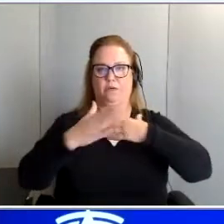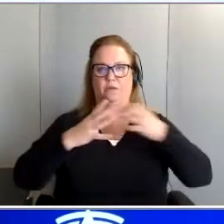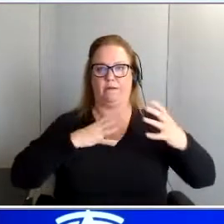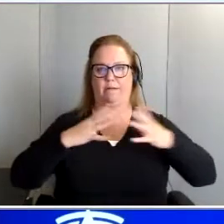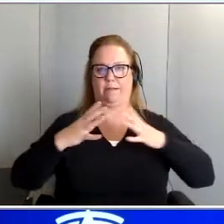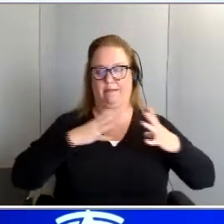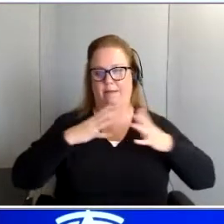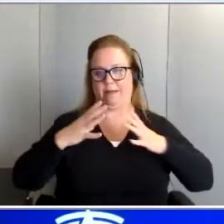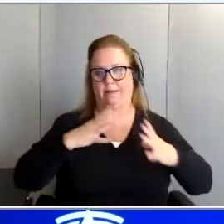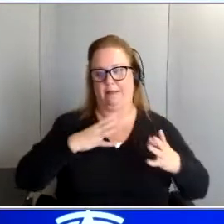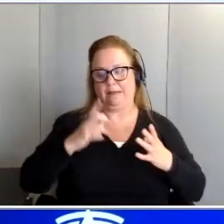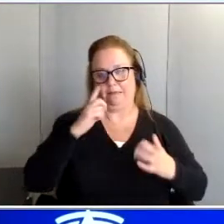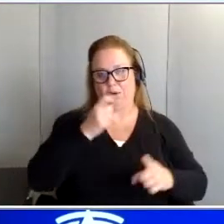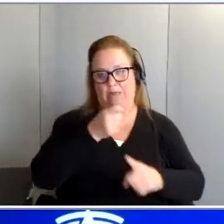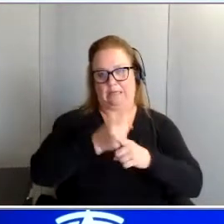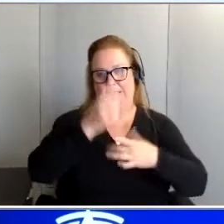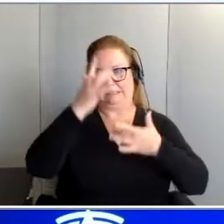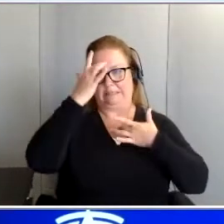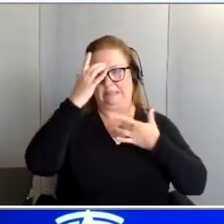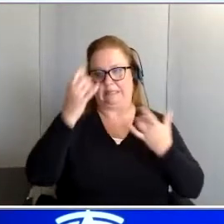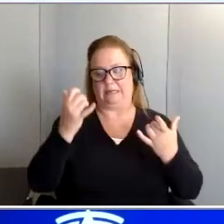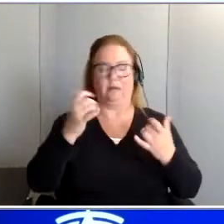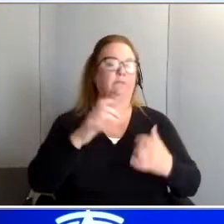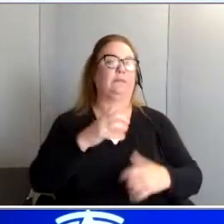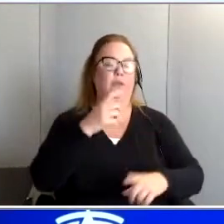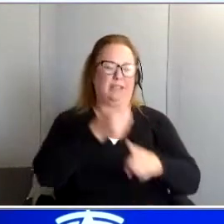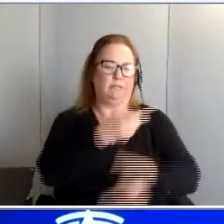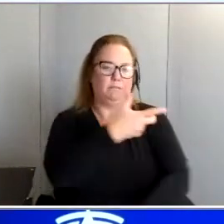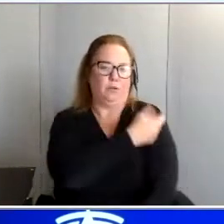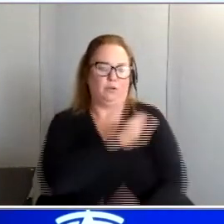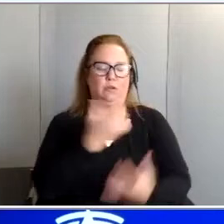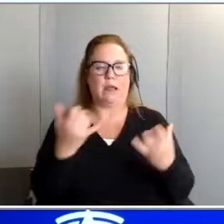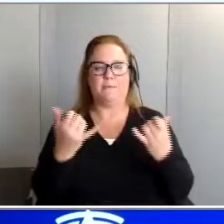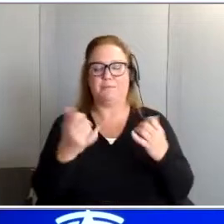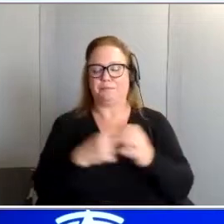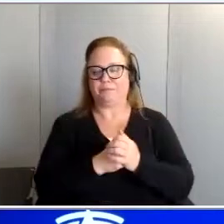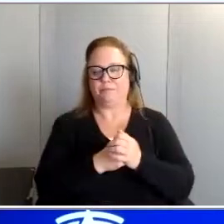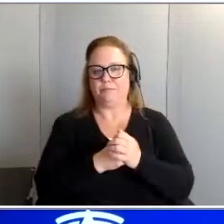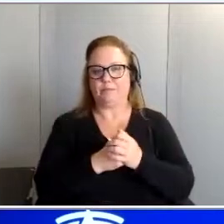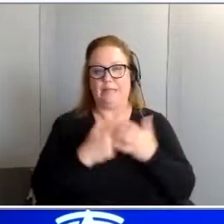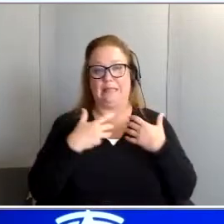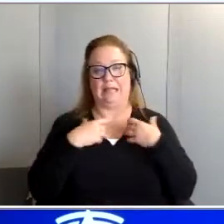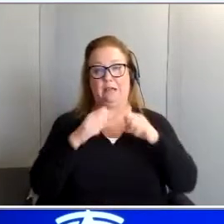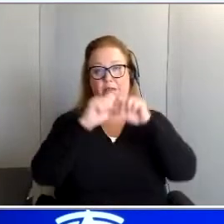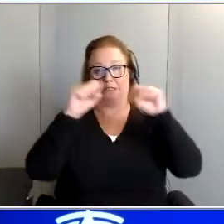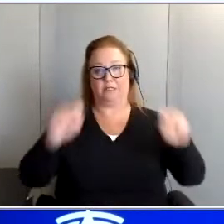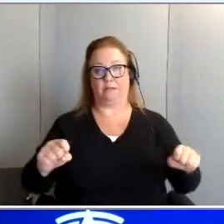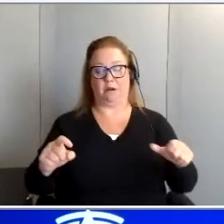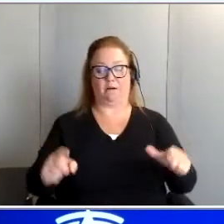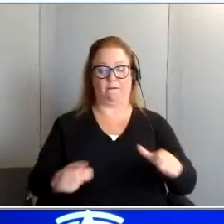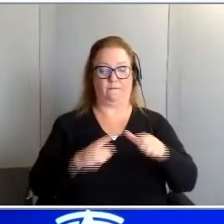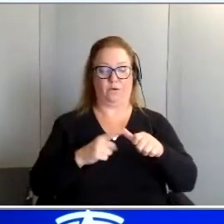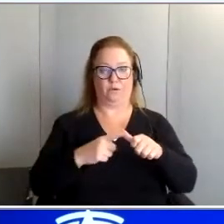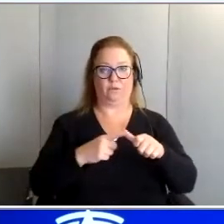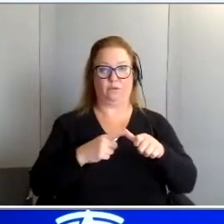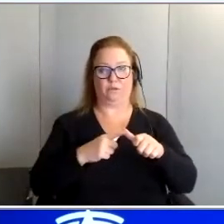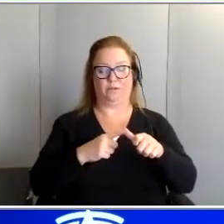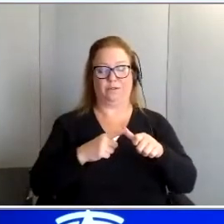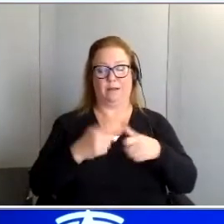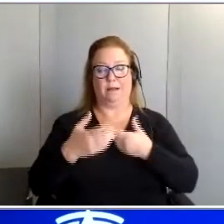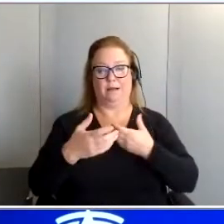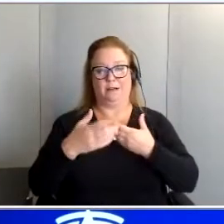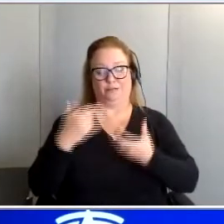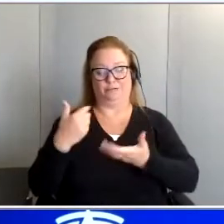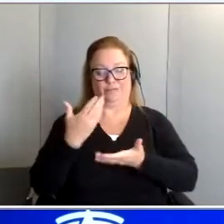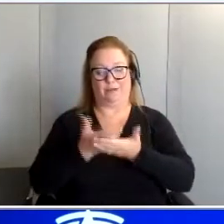even if you get it now. Like I said, here at the health system, we're expecting our first shipment on September 14th. So even